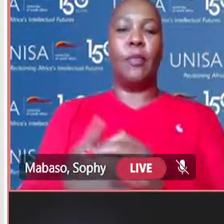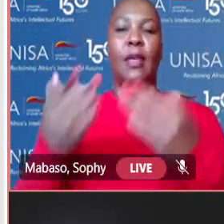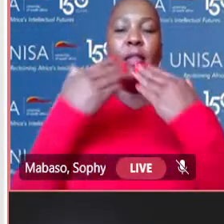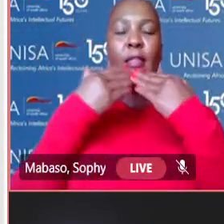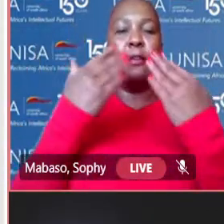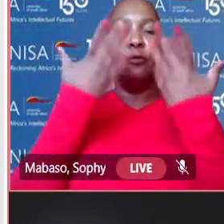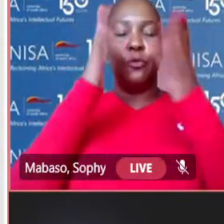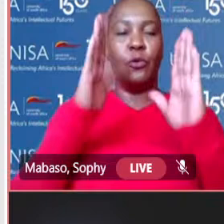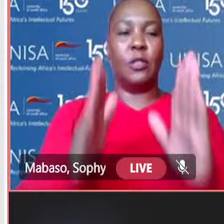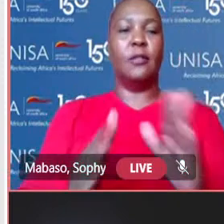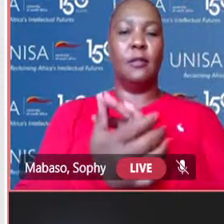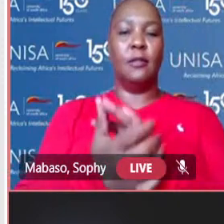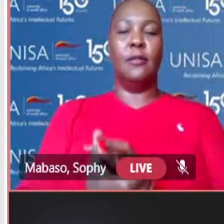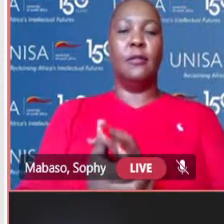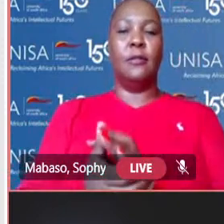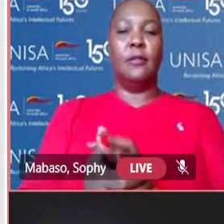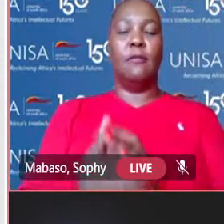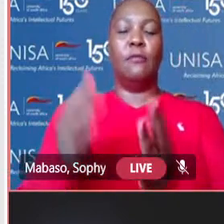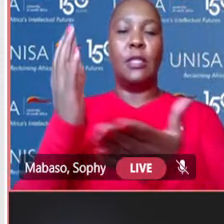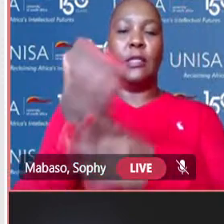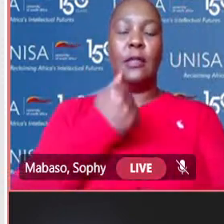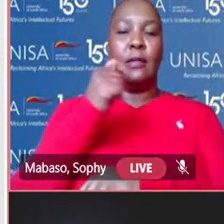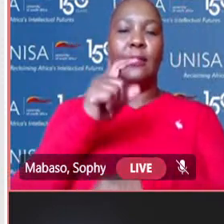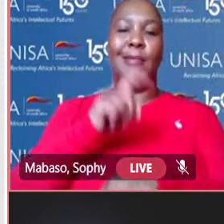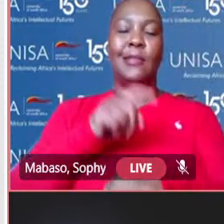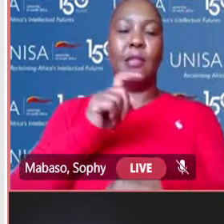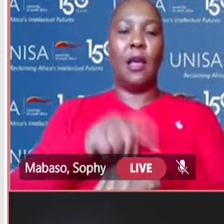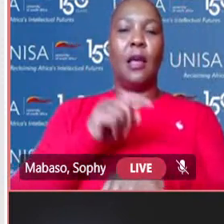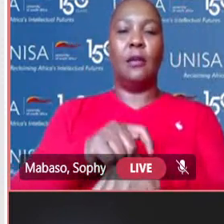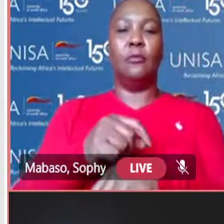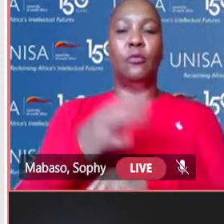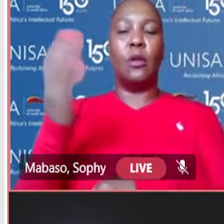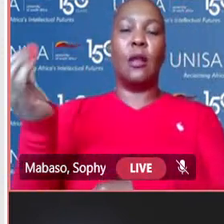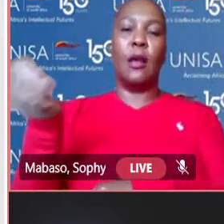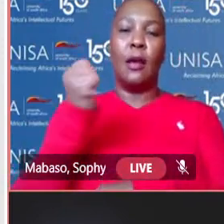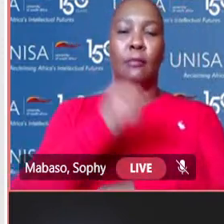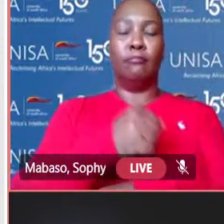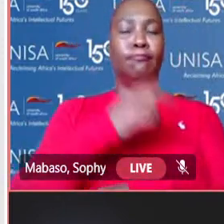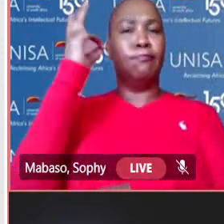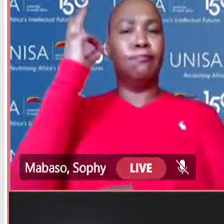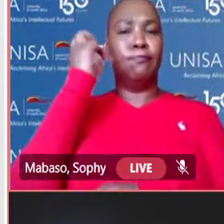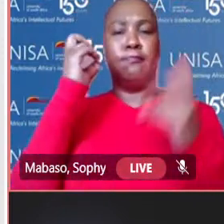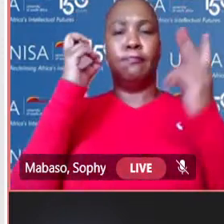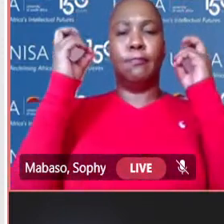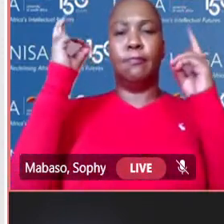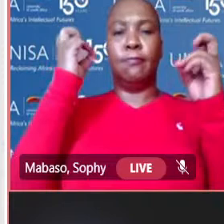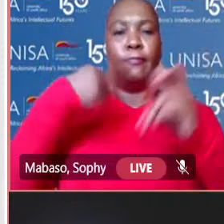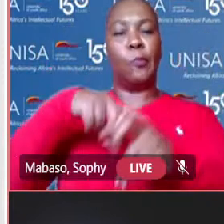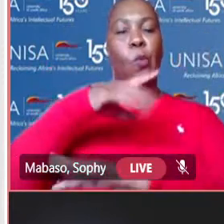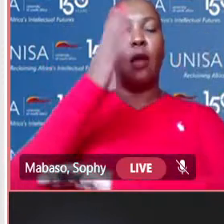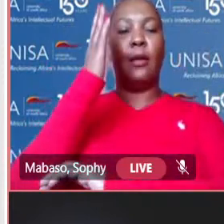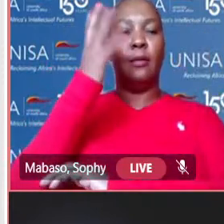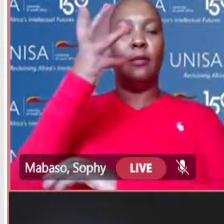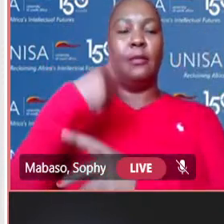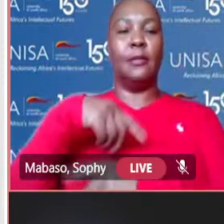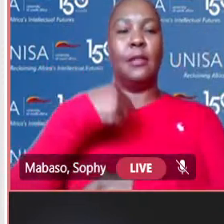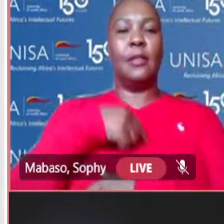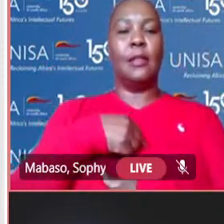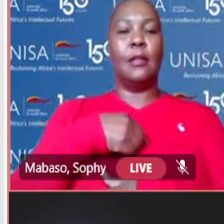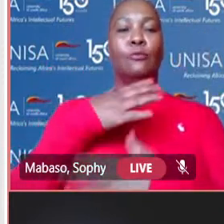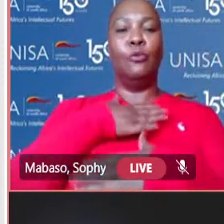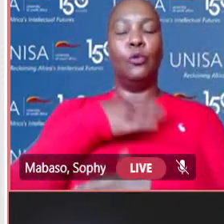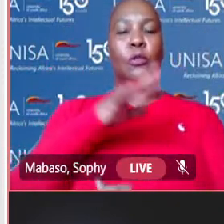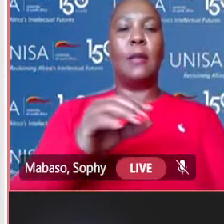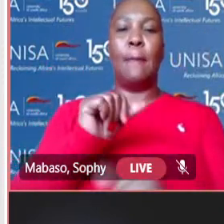students, for taking time out to come and listen to our presentation. And I wish you the best in